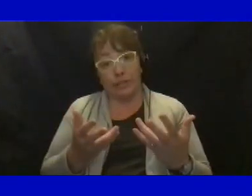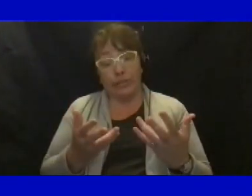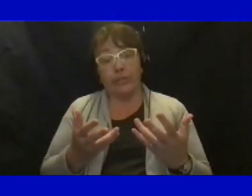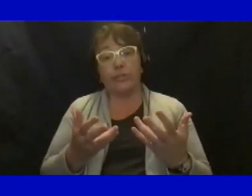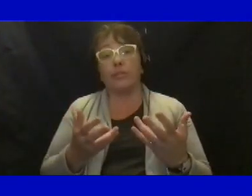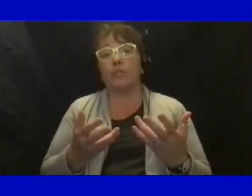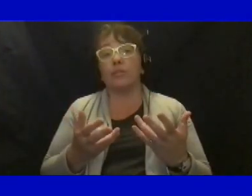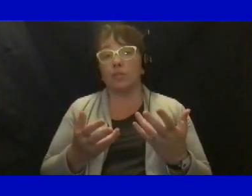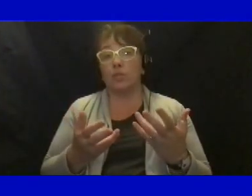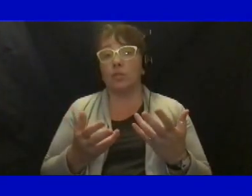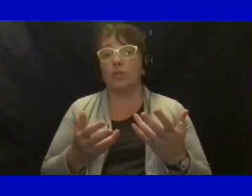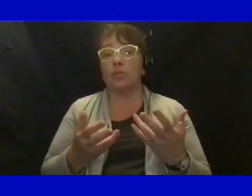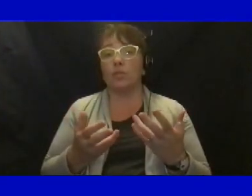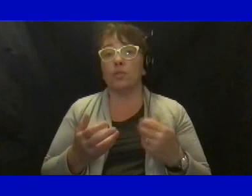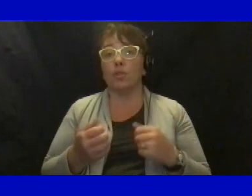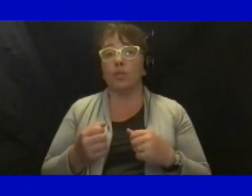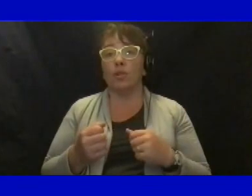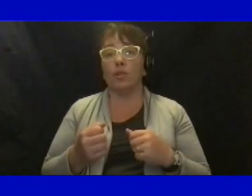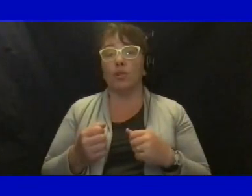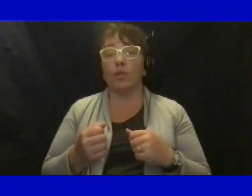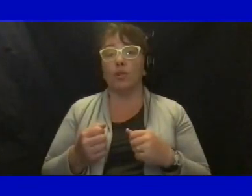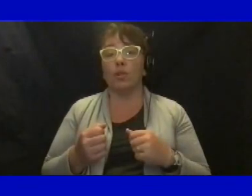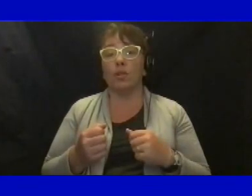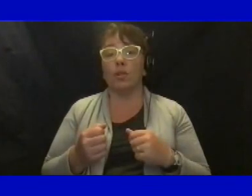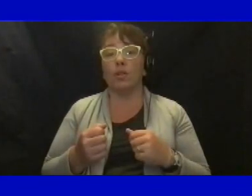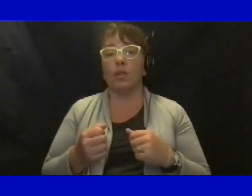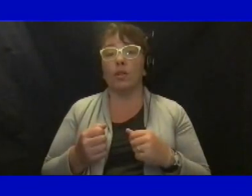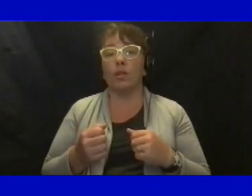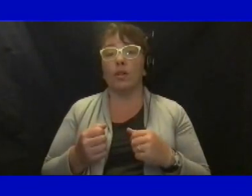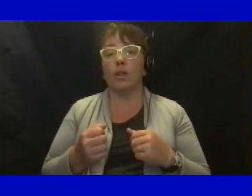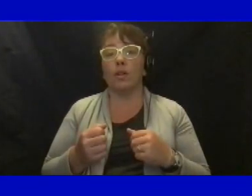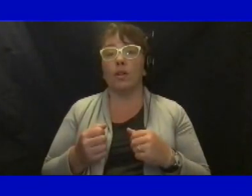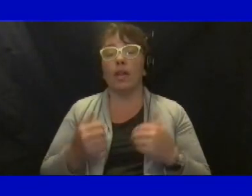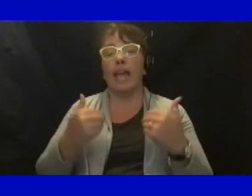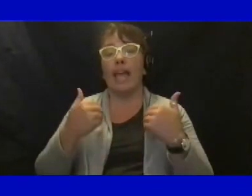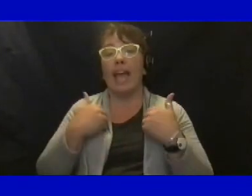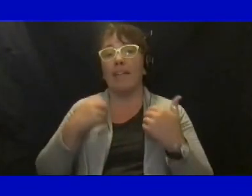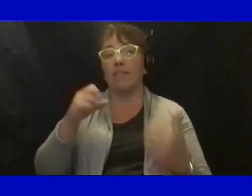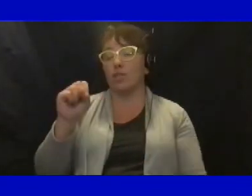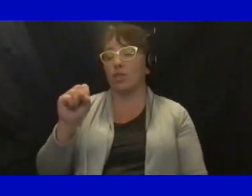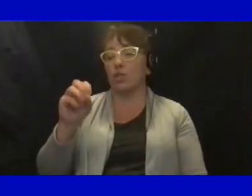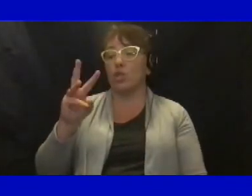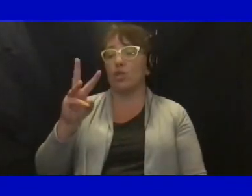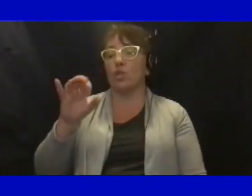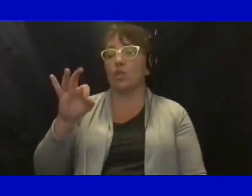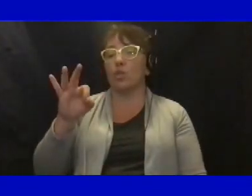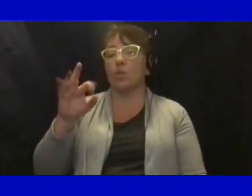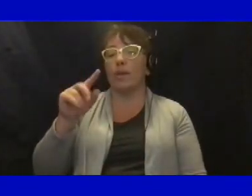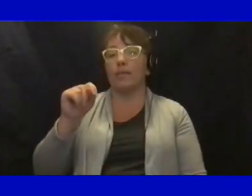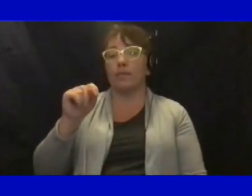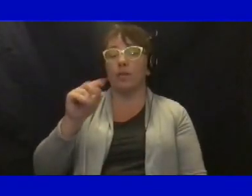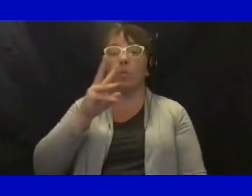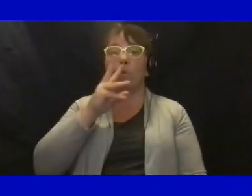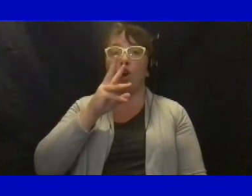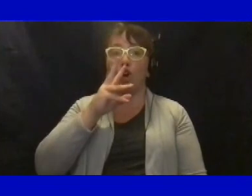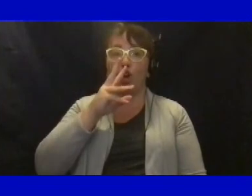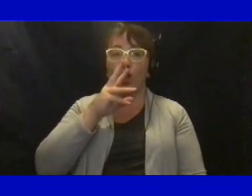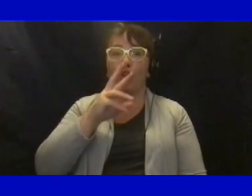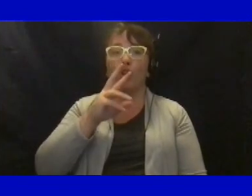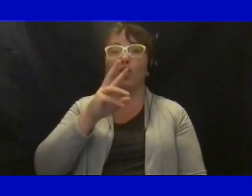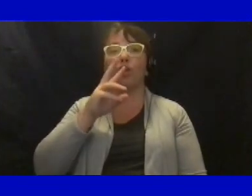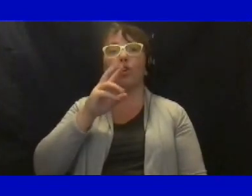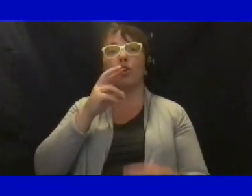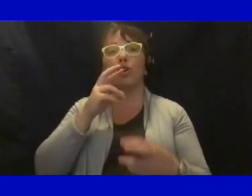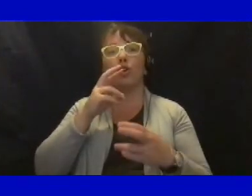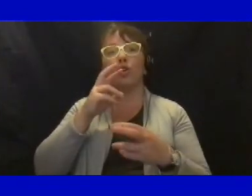have modules of swiftwater rescue teams. Unfortunately, what we're going to be dealing with, as you've heard, is we're going to